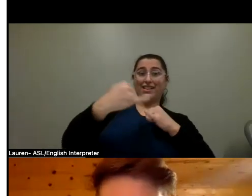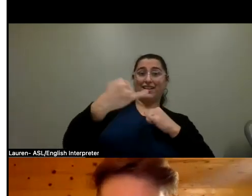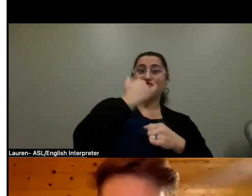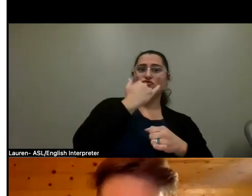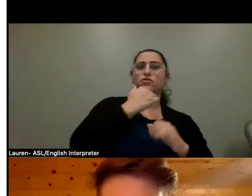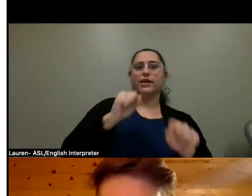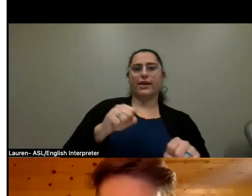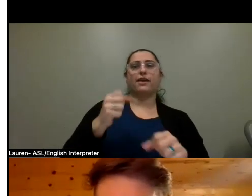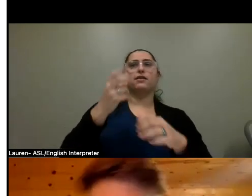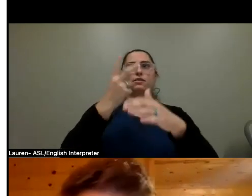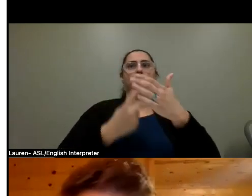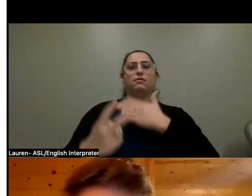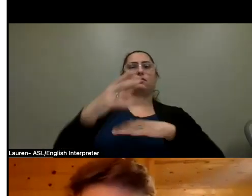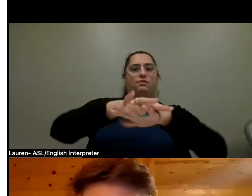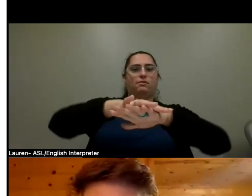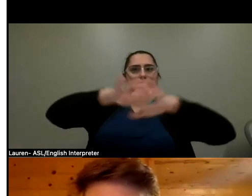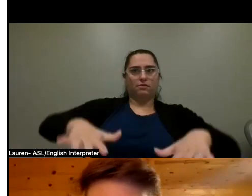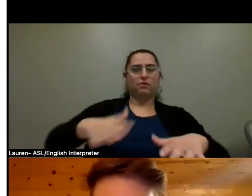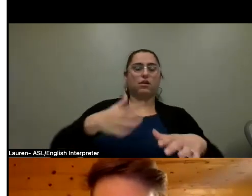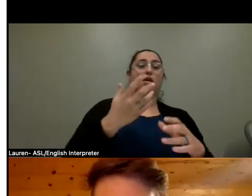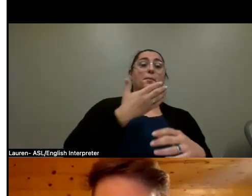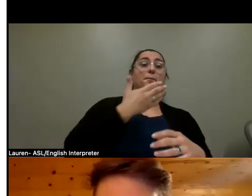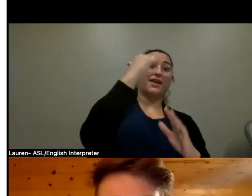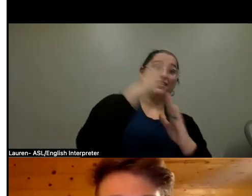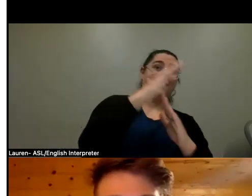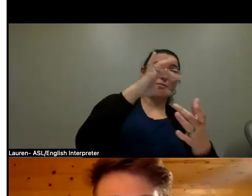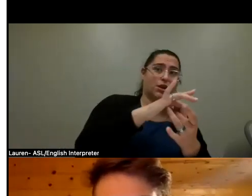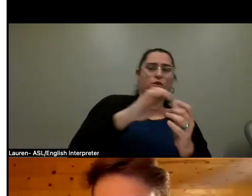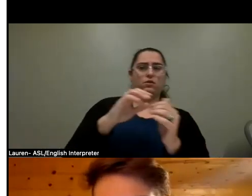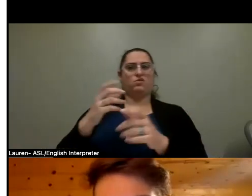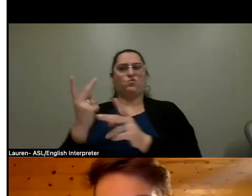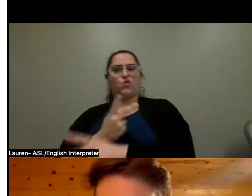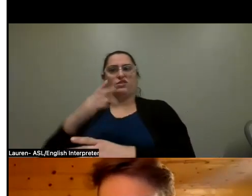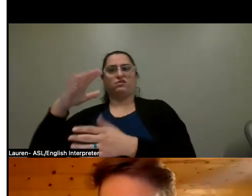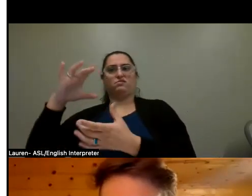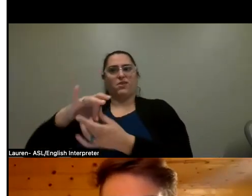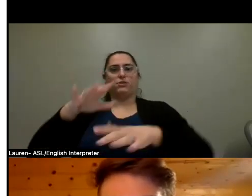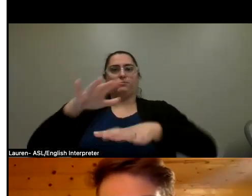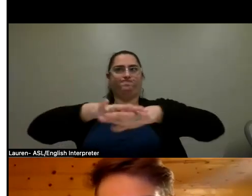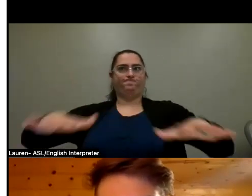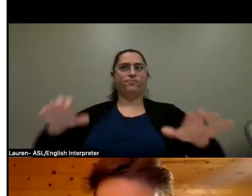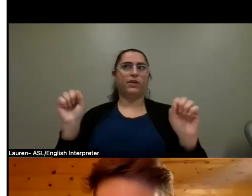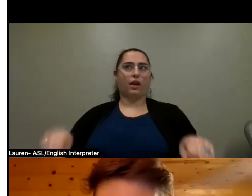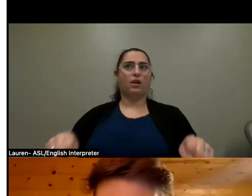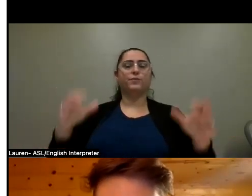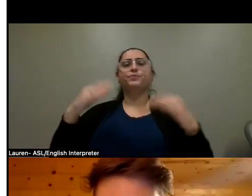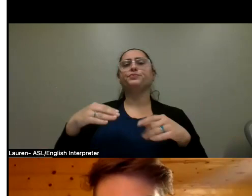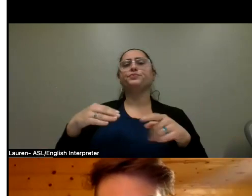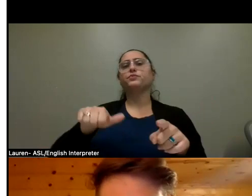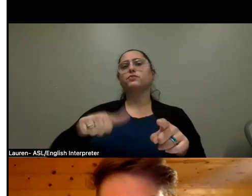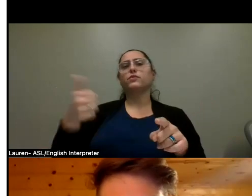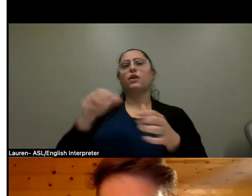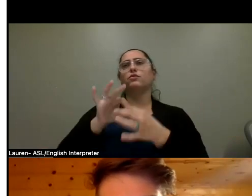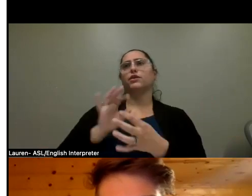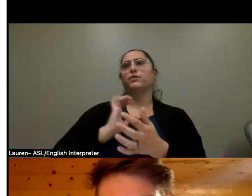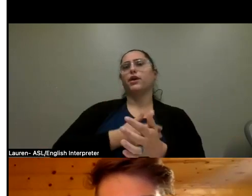worst binders. Another paper that used ProteinMPNN in our lab is related to the hallucinating these